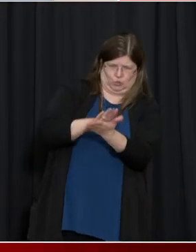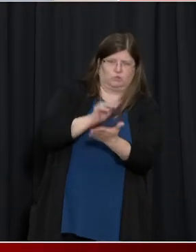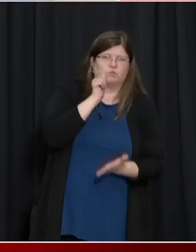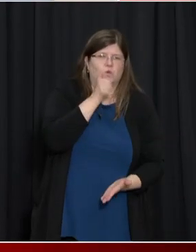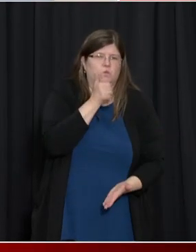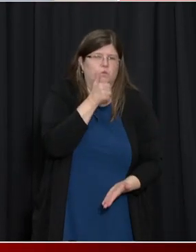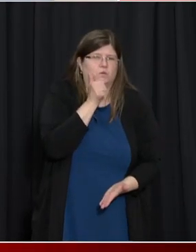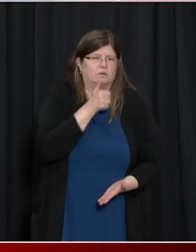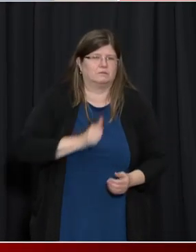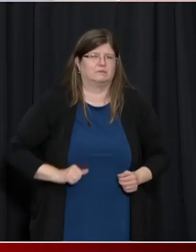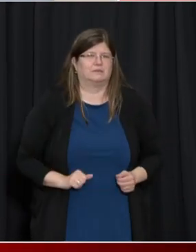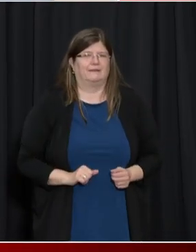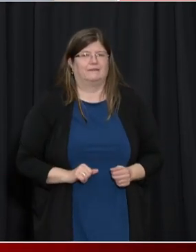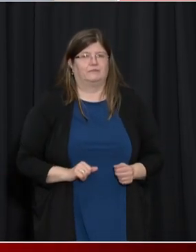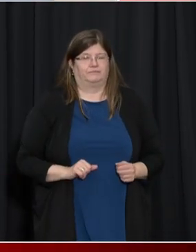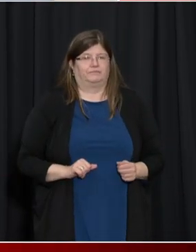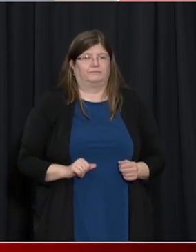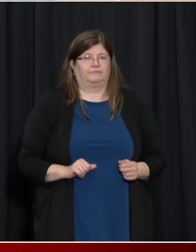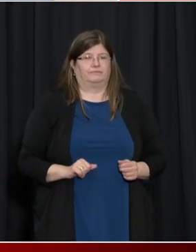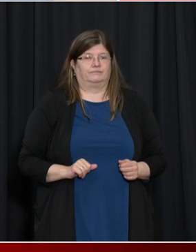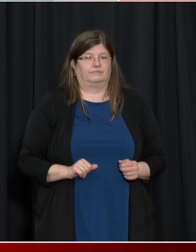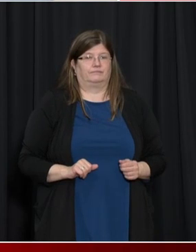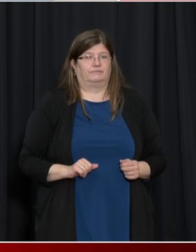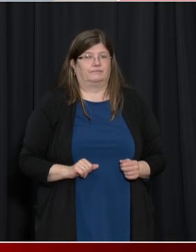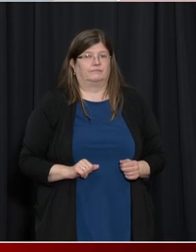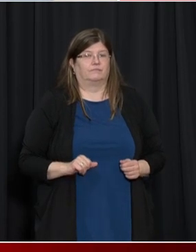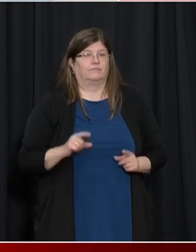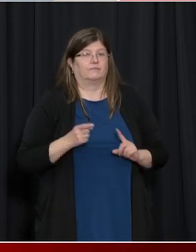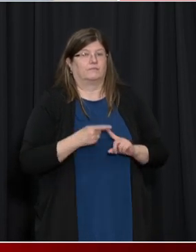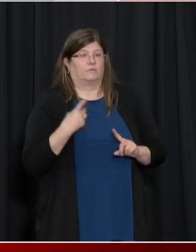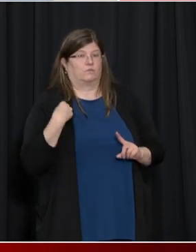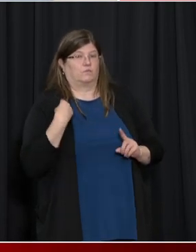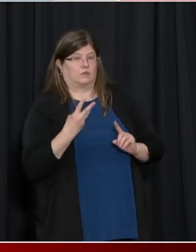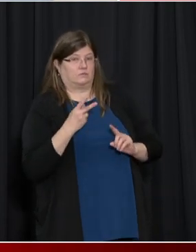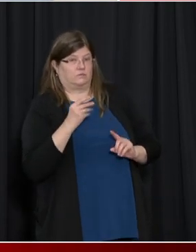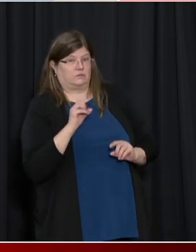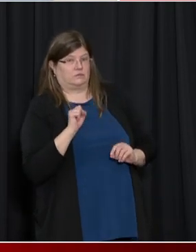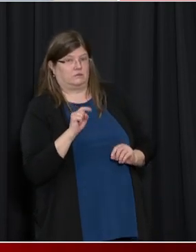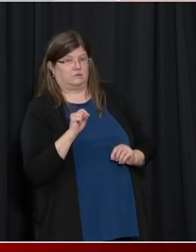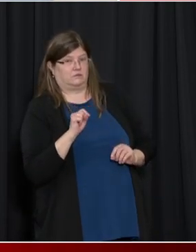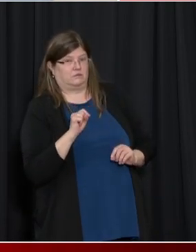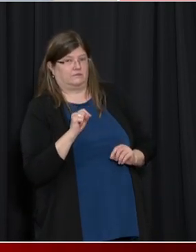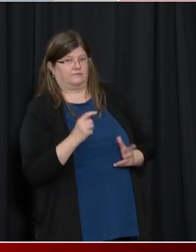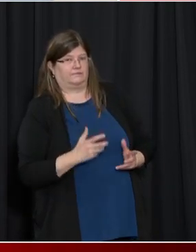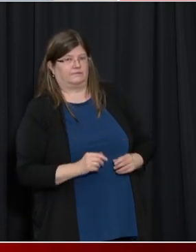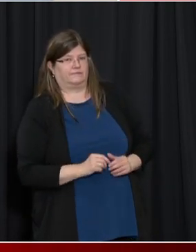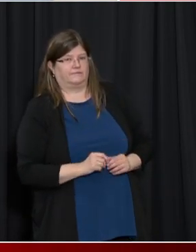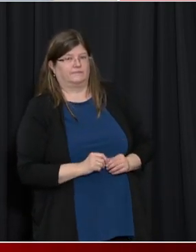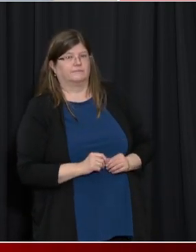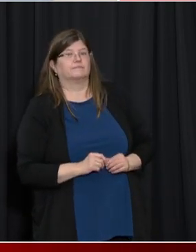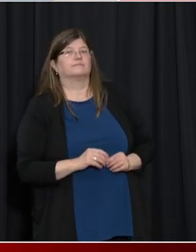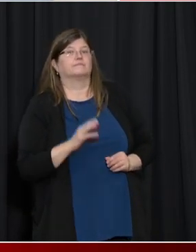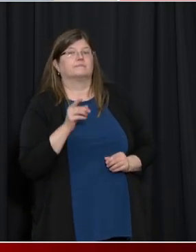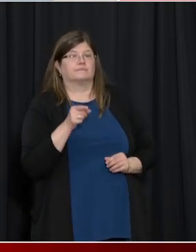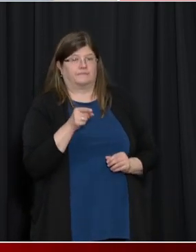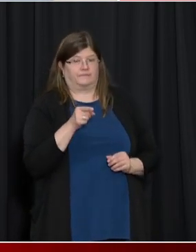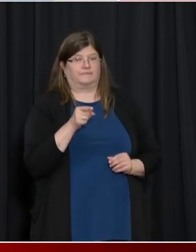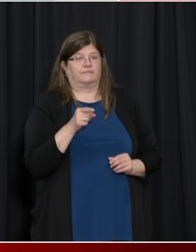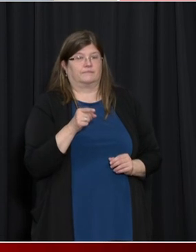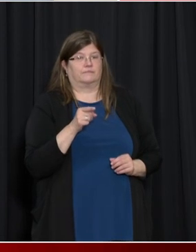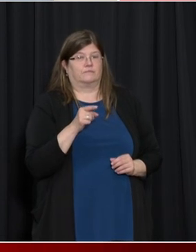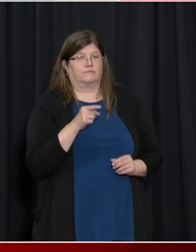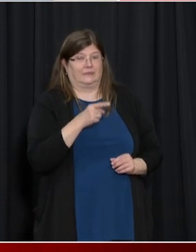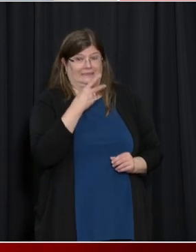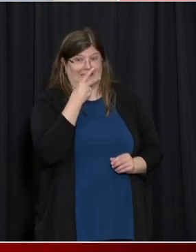And Fennett from the Washington Post. Hi, Mayor. I don't know if you've been asked this before, but do you see the